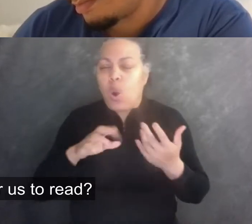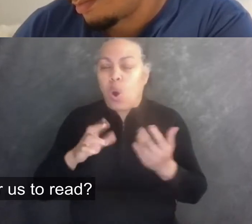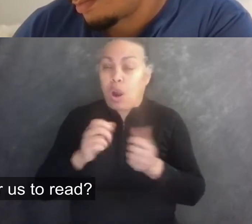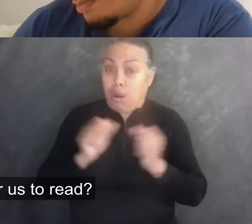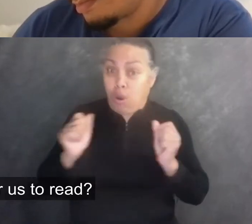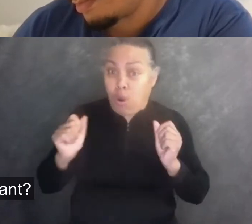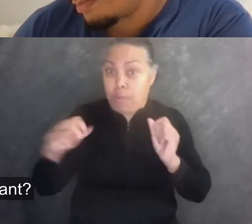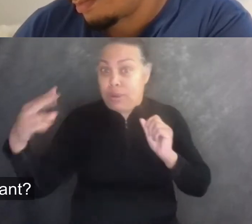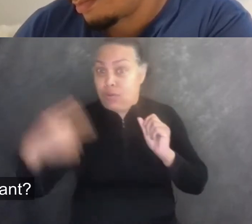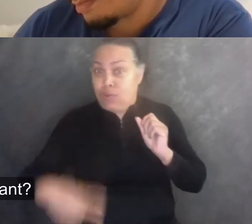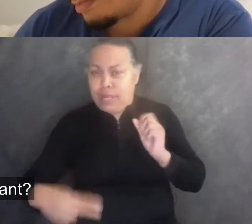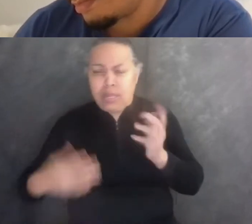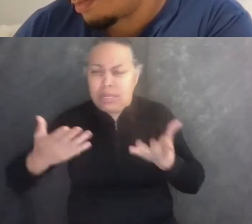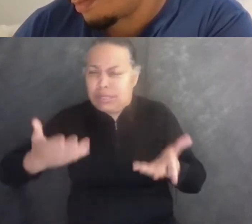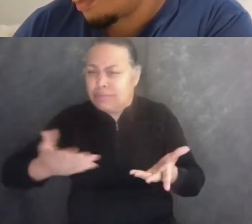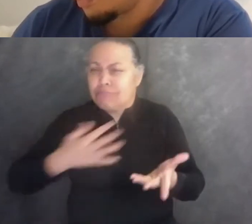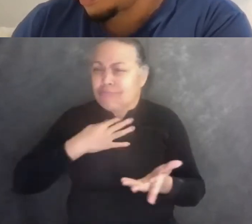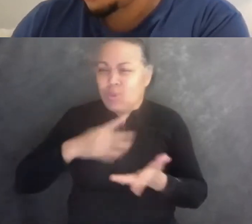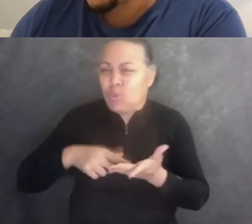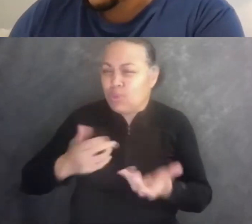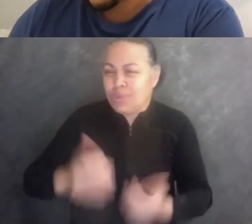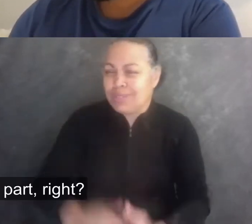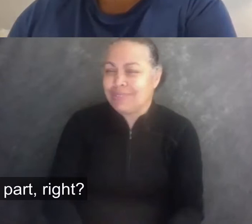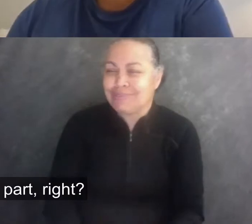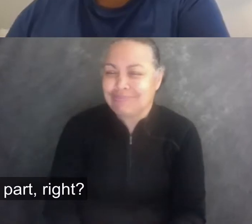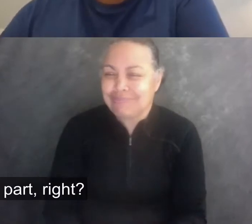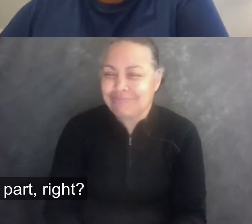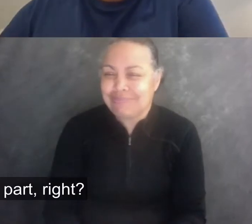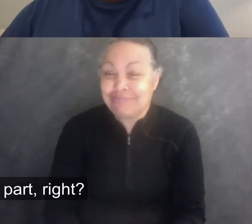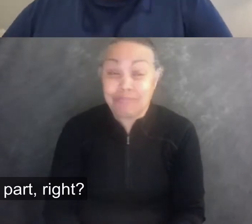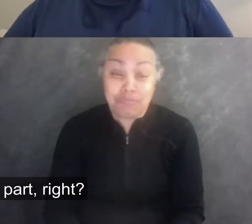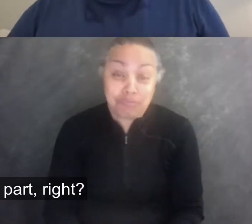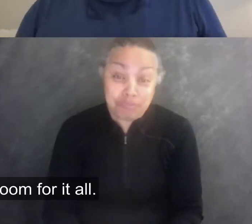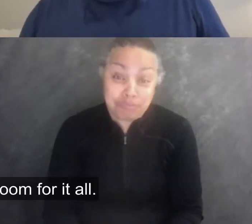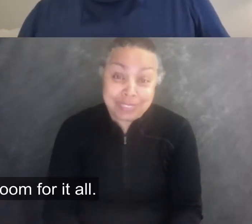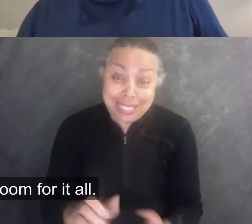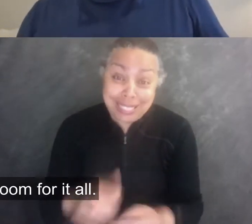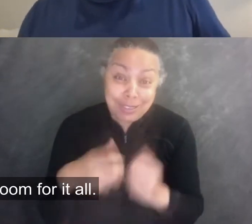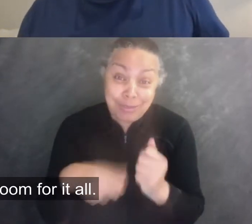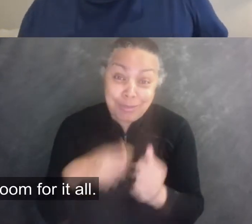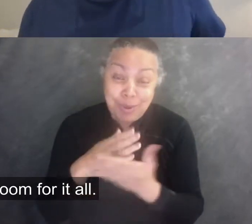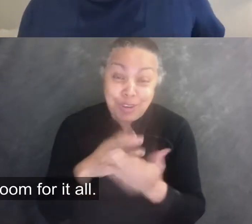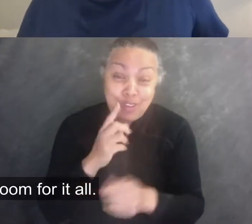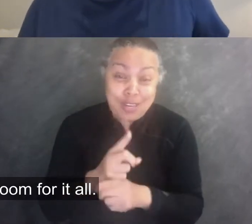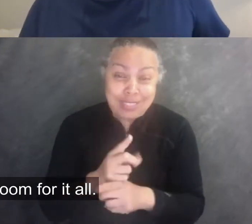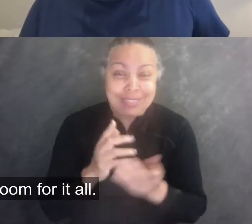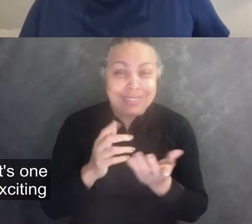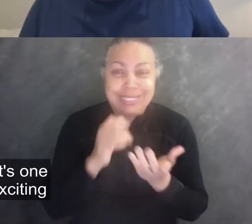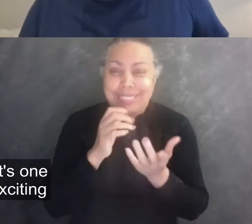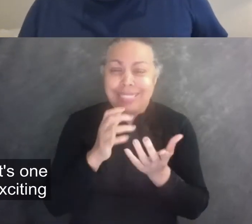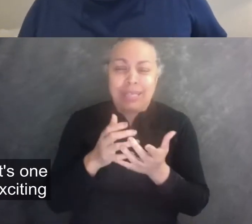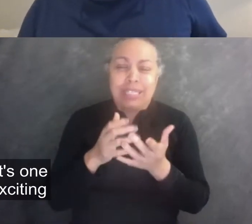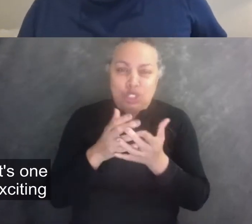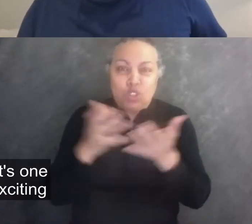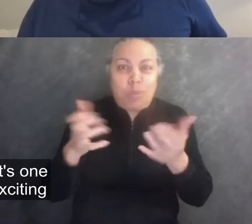to read? Like, what you want? I mean, that's the hard part, right? I mean, Right. there's so much room for it all. And